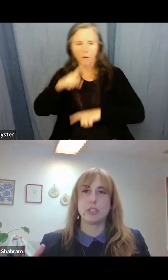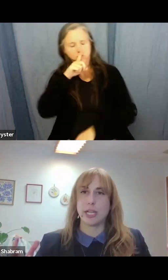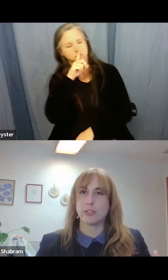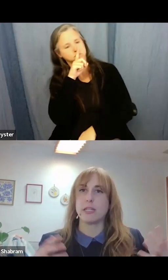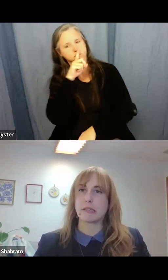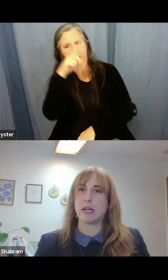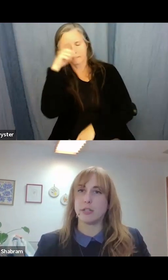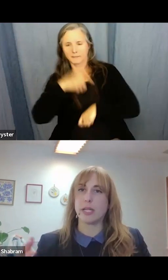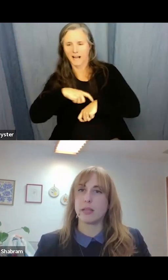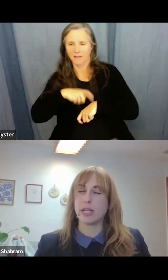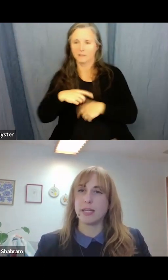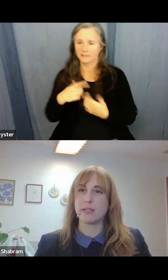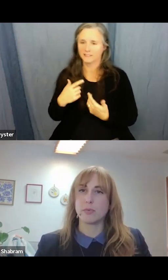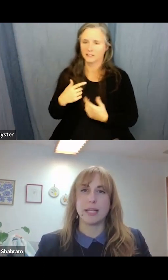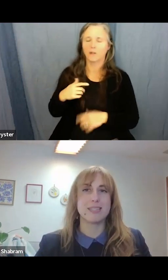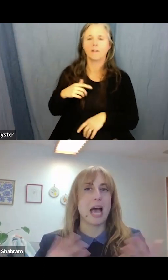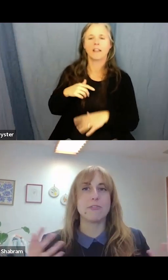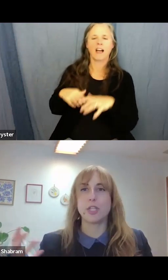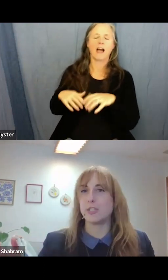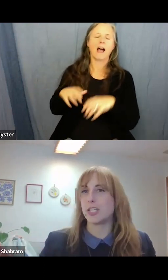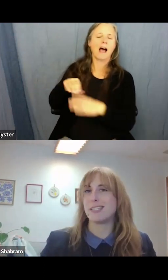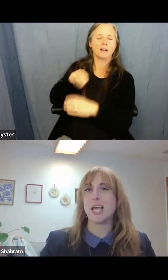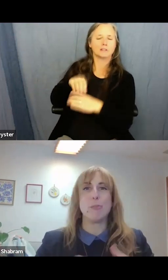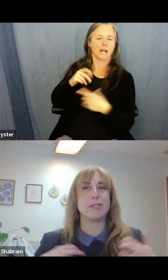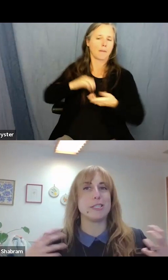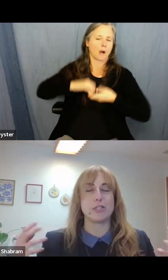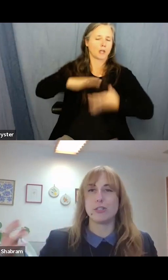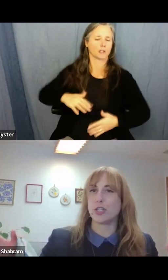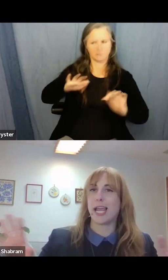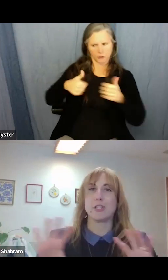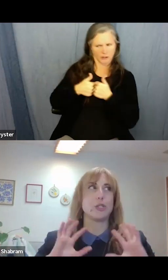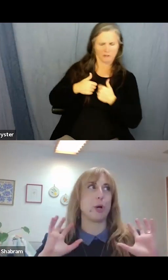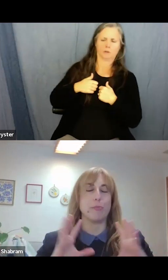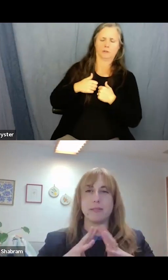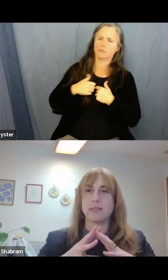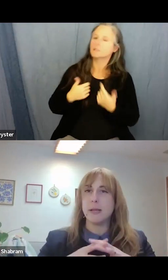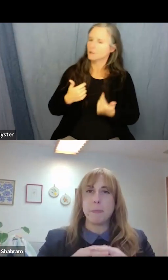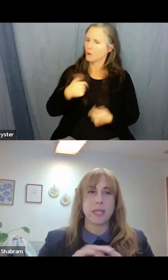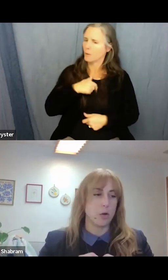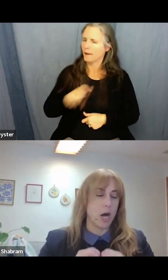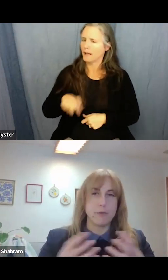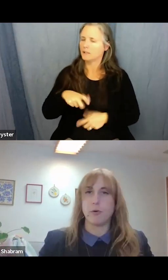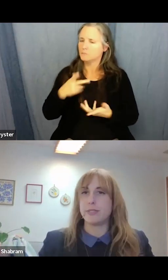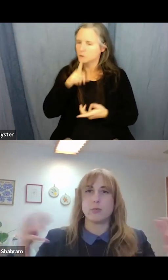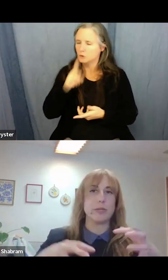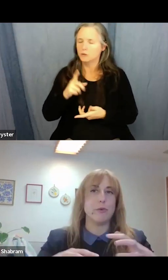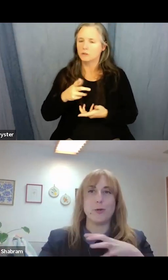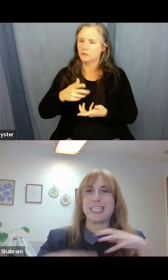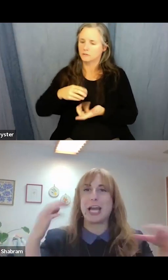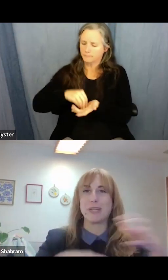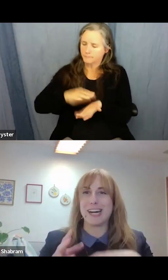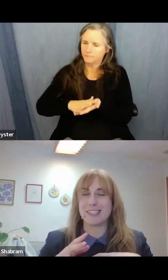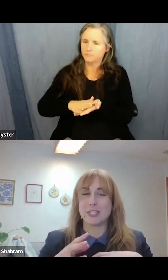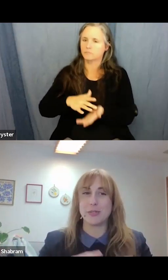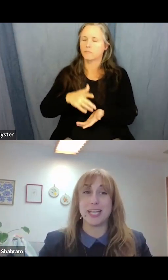how much change and discontinuity there is, right? Staff changes, positions change, departments, you know, unfold and refold